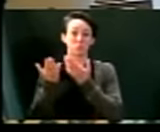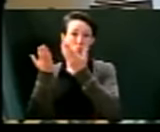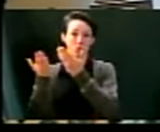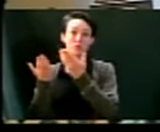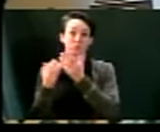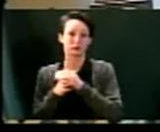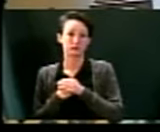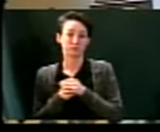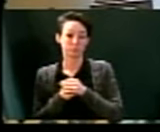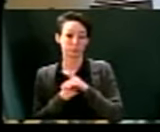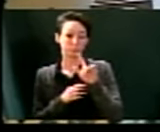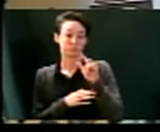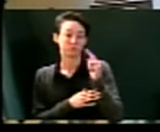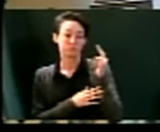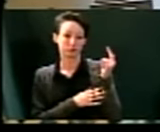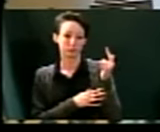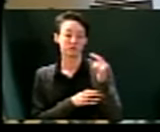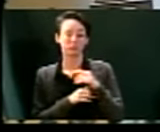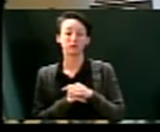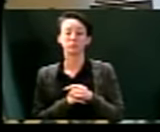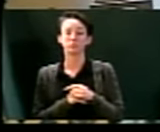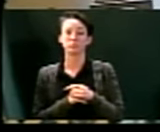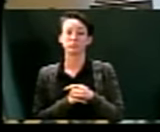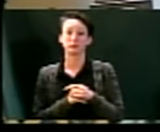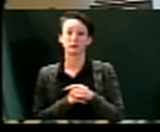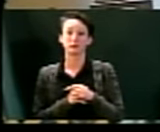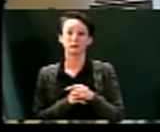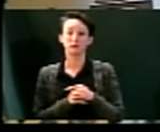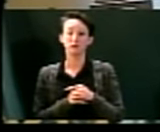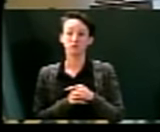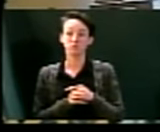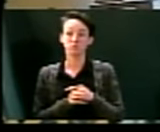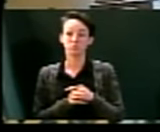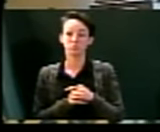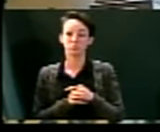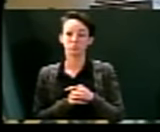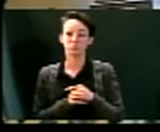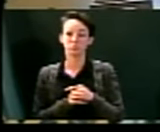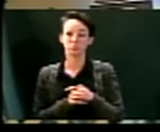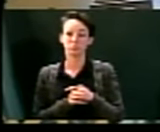Motion by Ms. Etheridge, seconded by Mr. Norman.